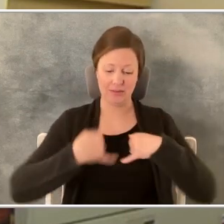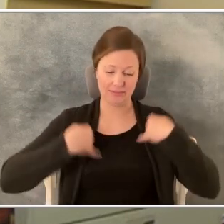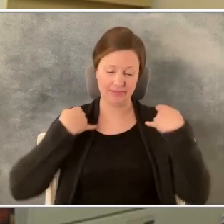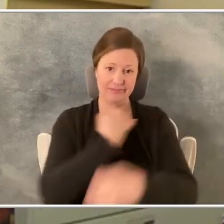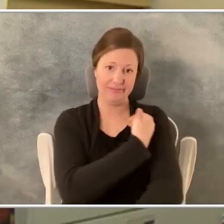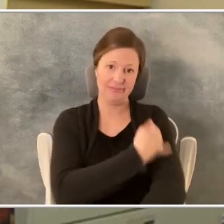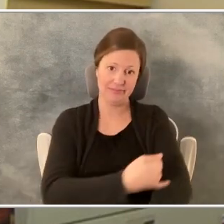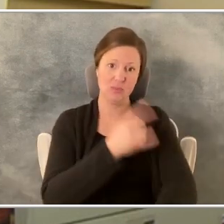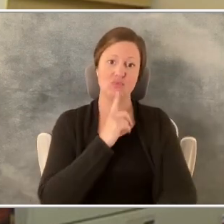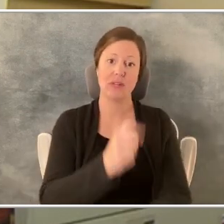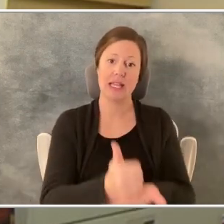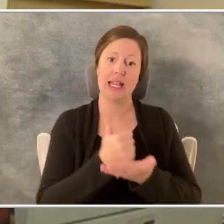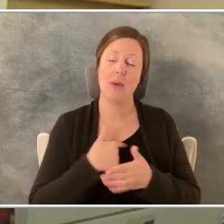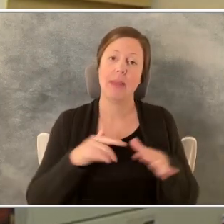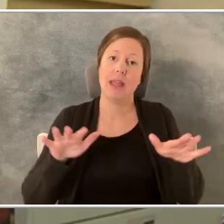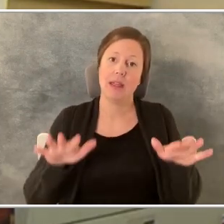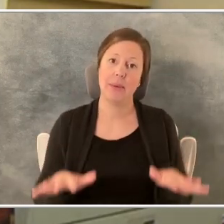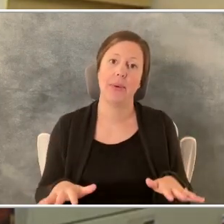me very, very calm.